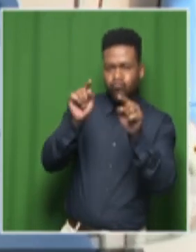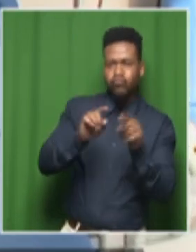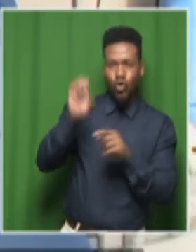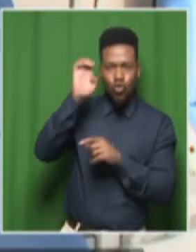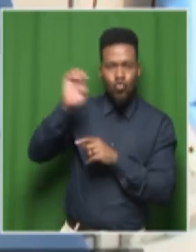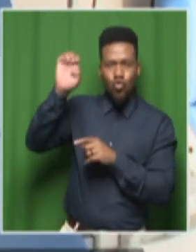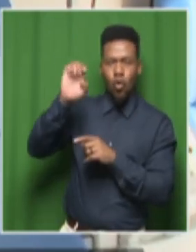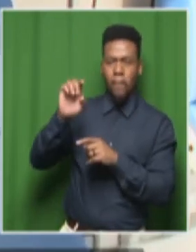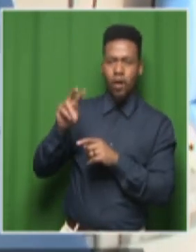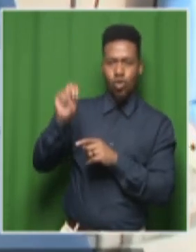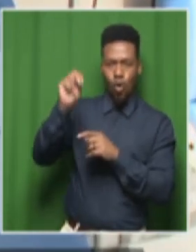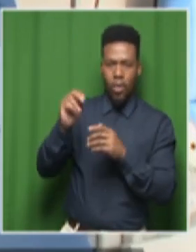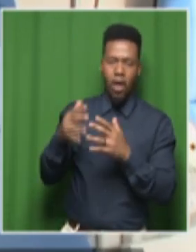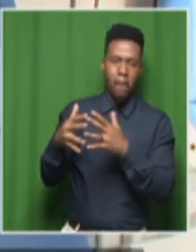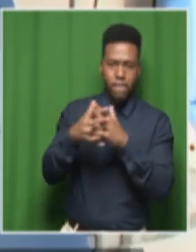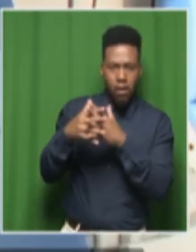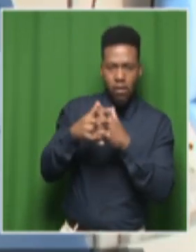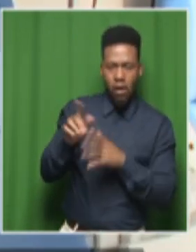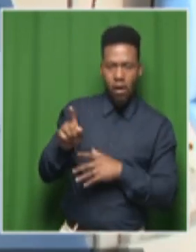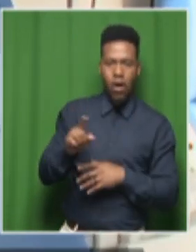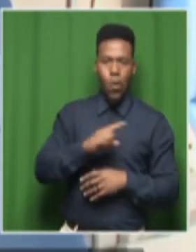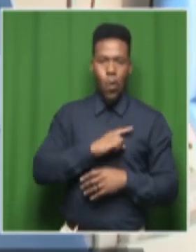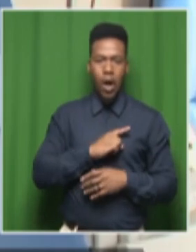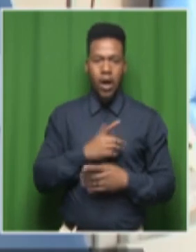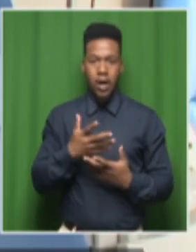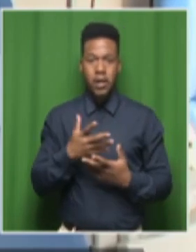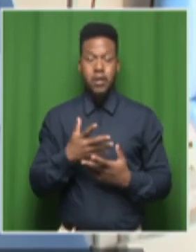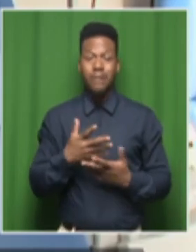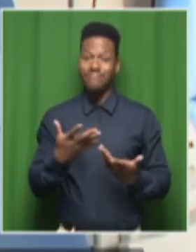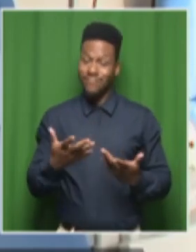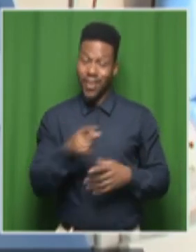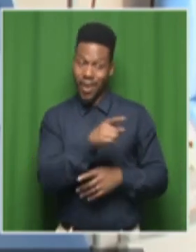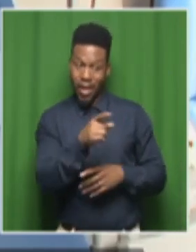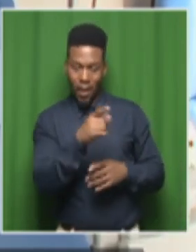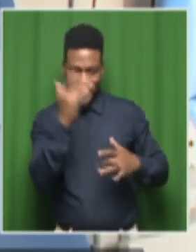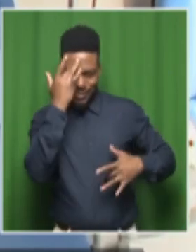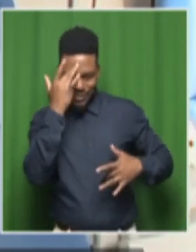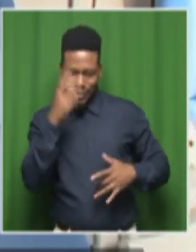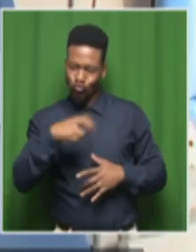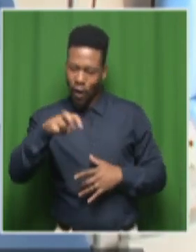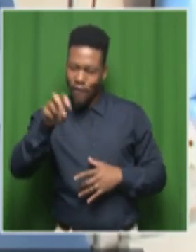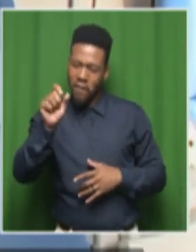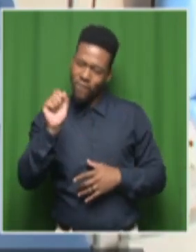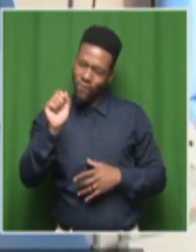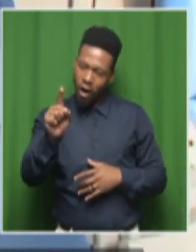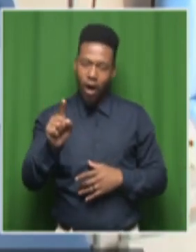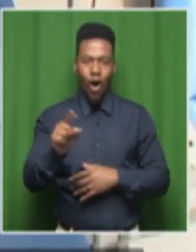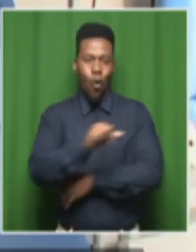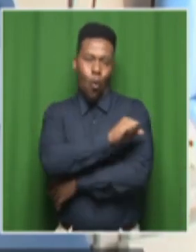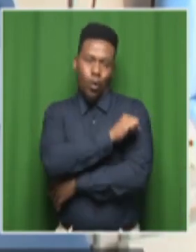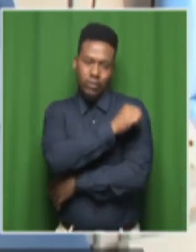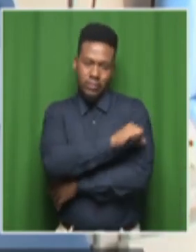America. Our patients have to travel long distances to the hospital, and when they get to the hospitals,